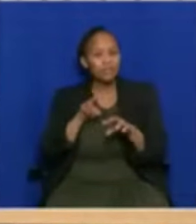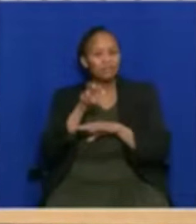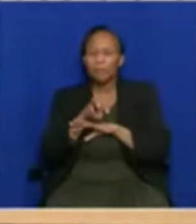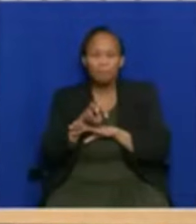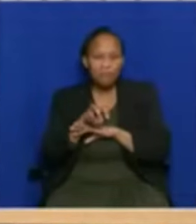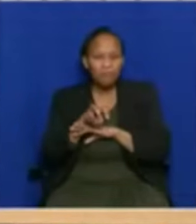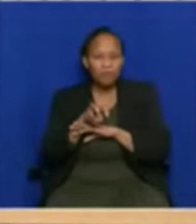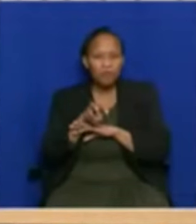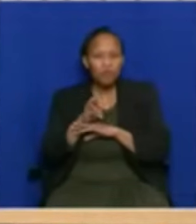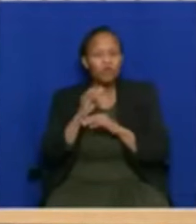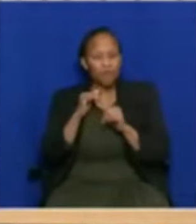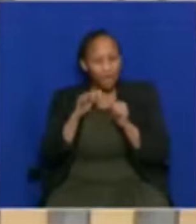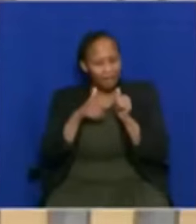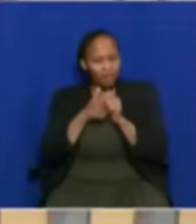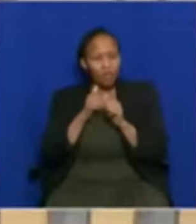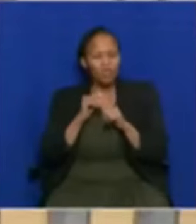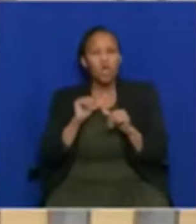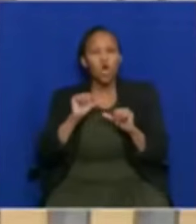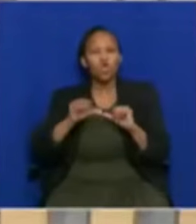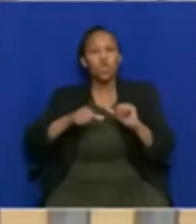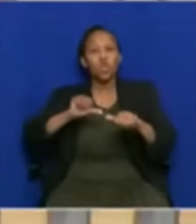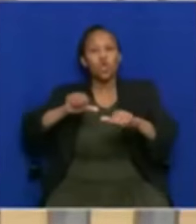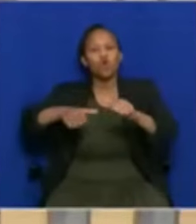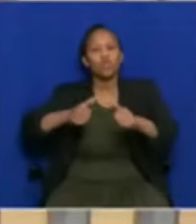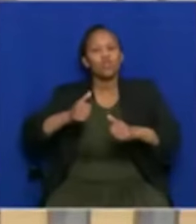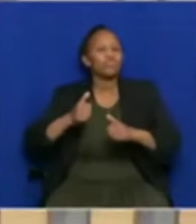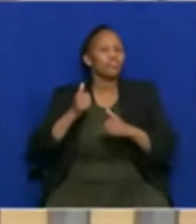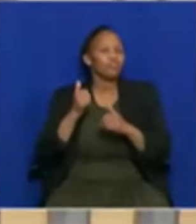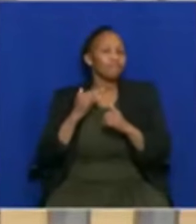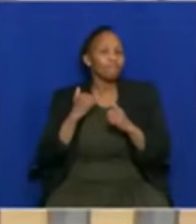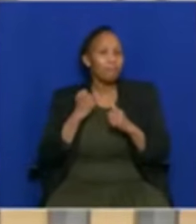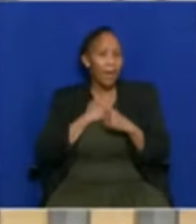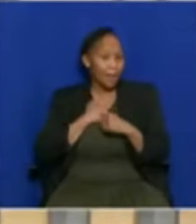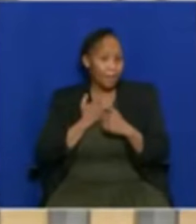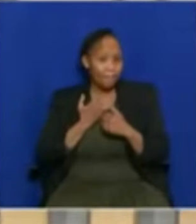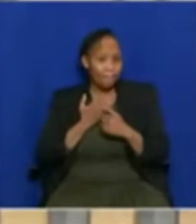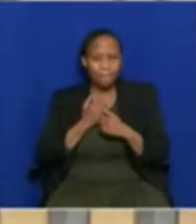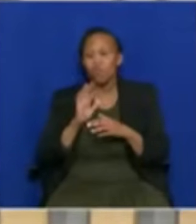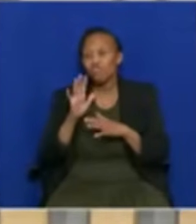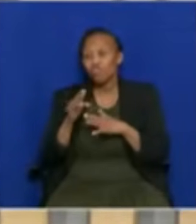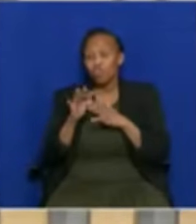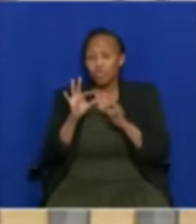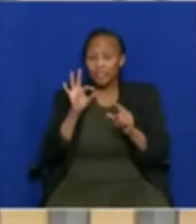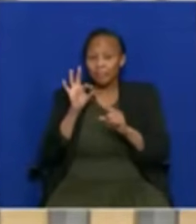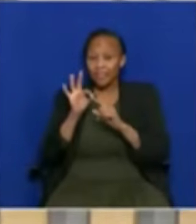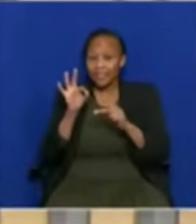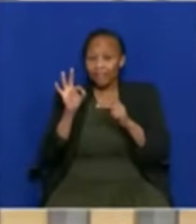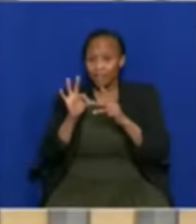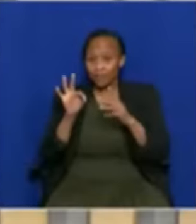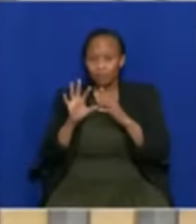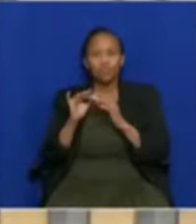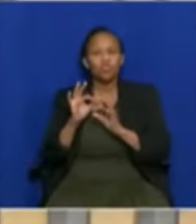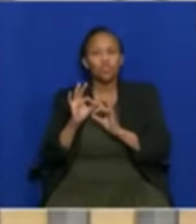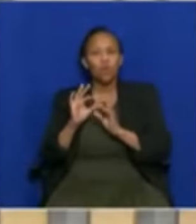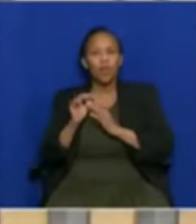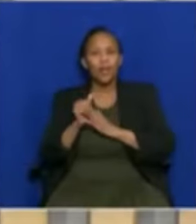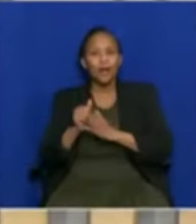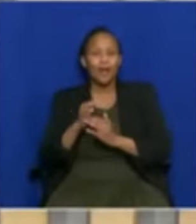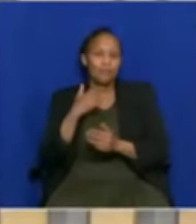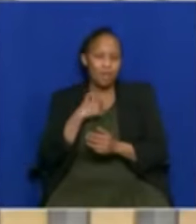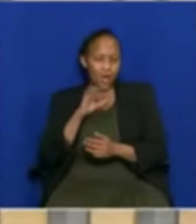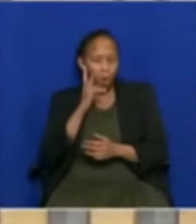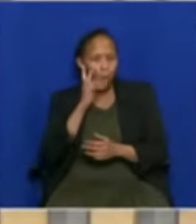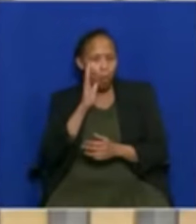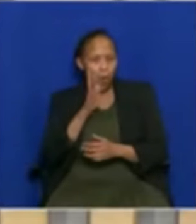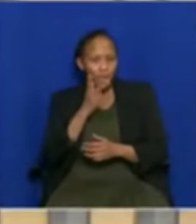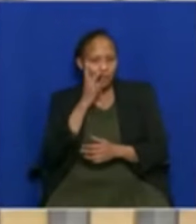I think I will be guided by you, Counsel, Okay. when you come to specifics, and then we Okay. can look to see if there's a date, or All right. can you remember a date, and then I will